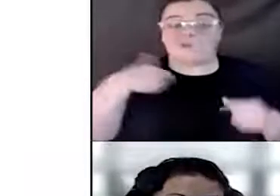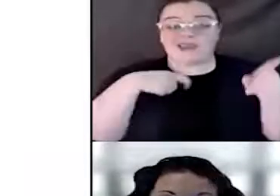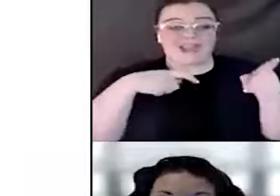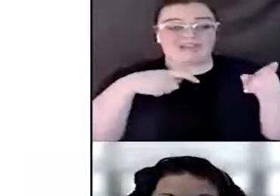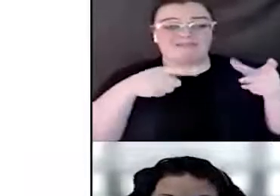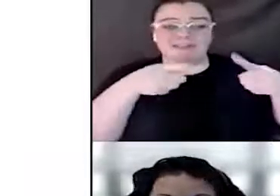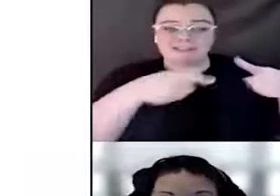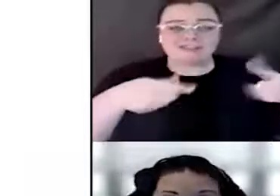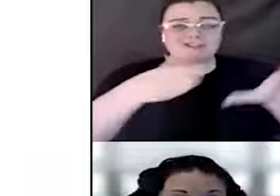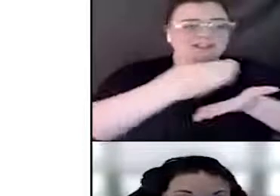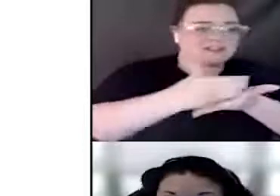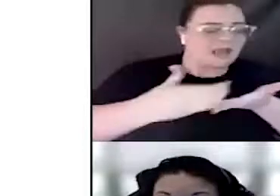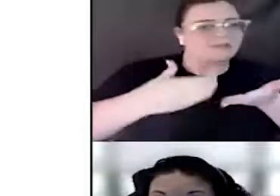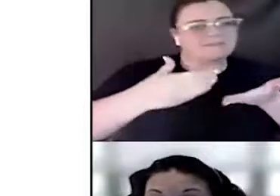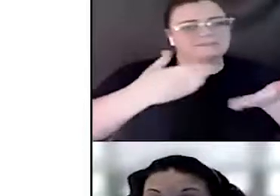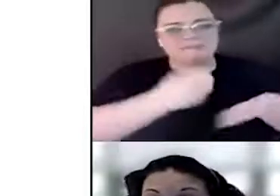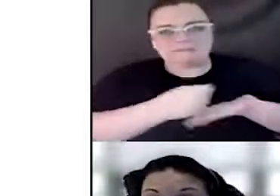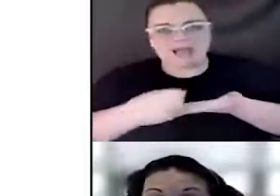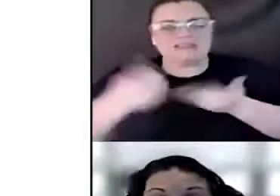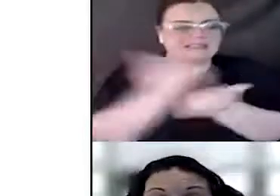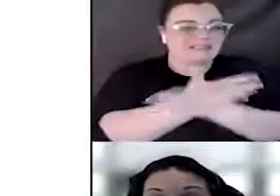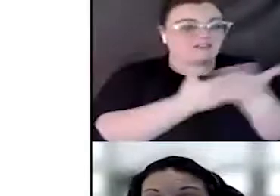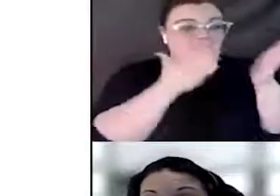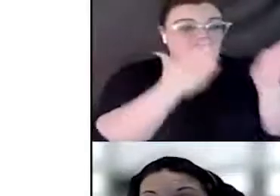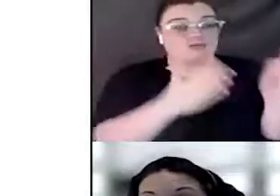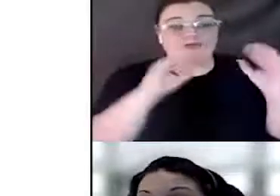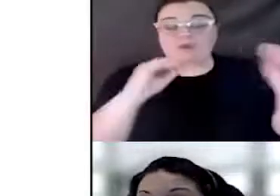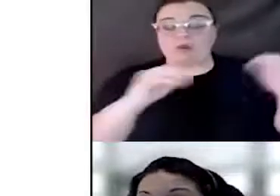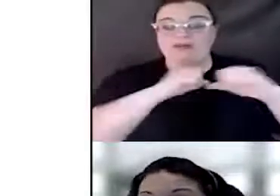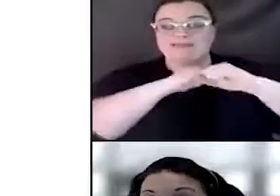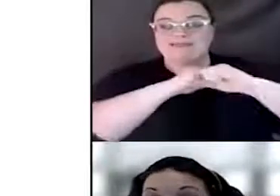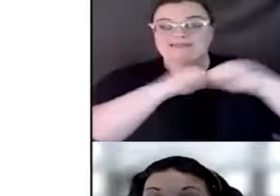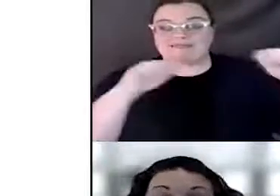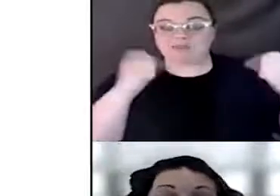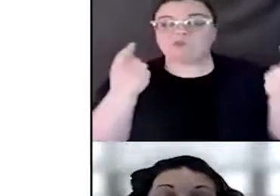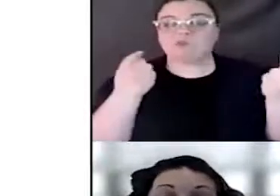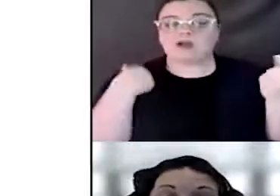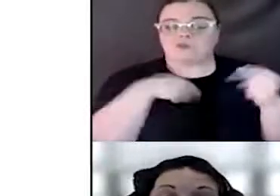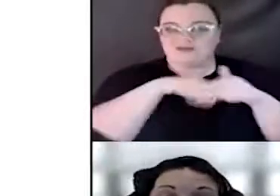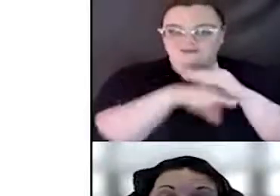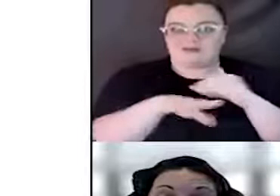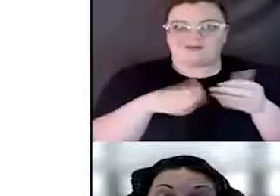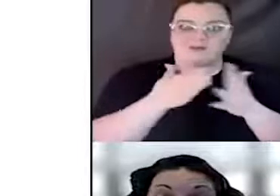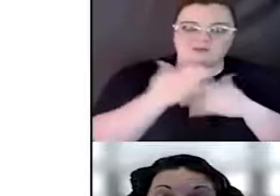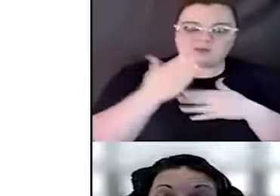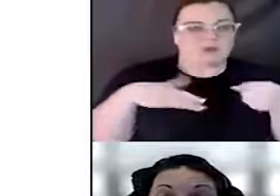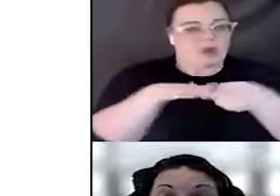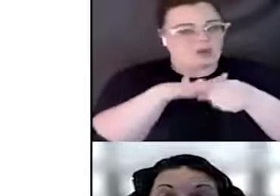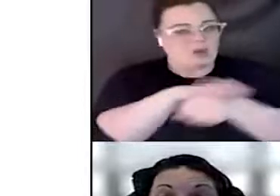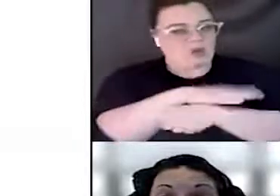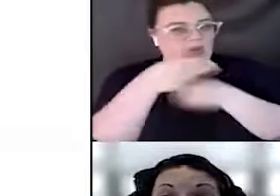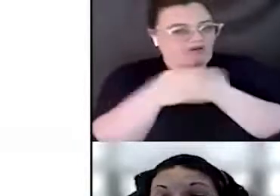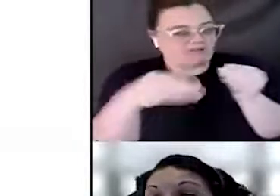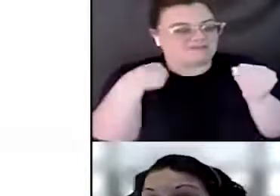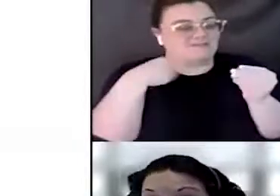and cups and mugs and everything with nothing there. So we went through the entire office. It was a great opportunity for us to learn about